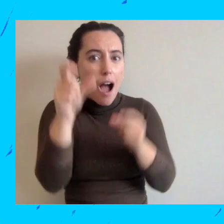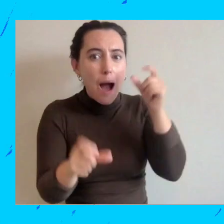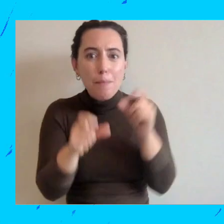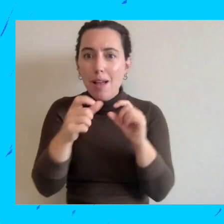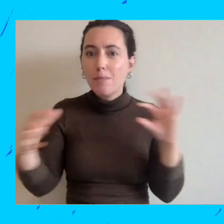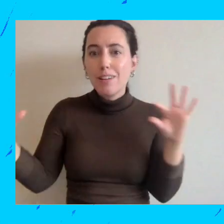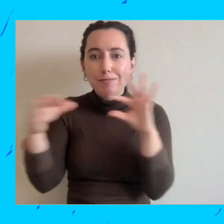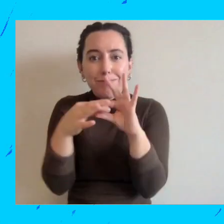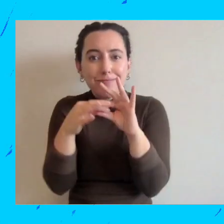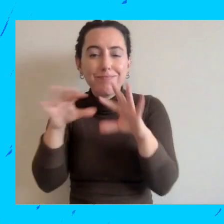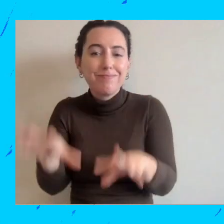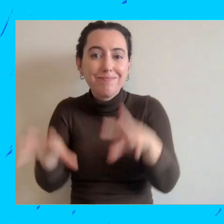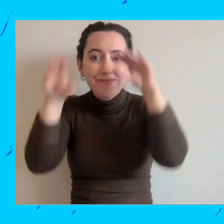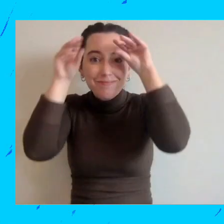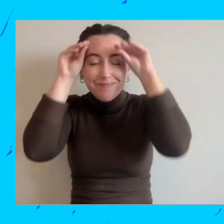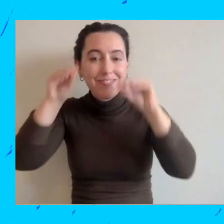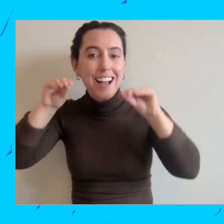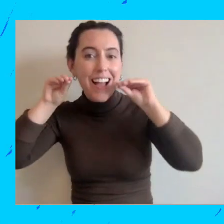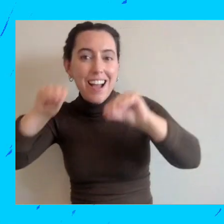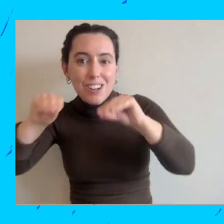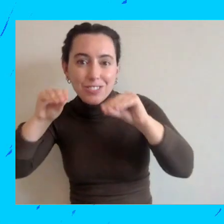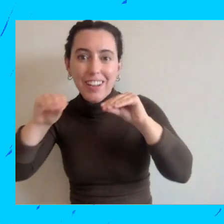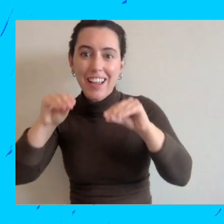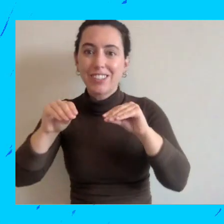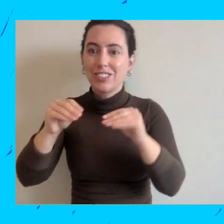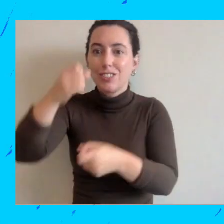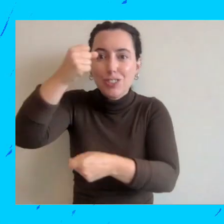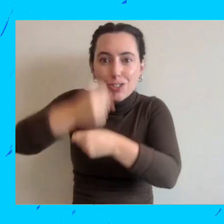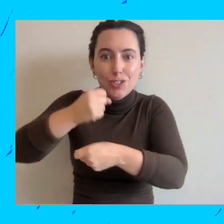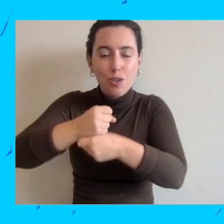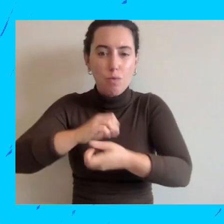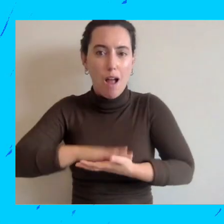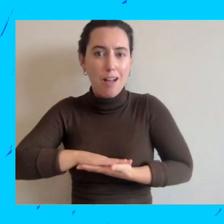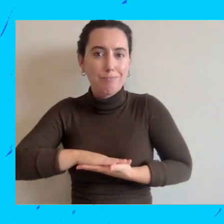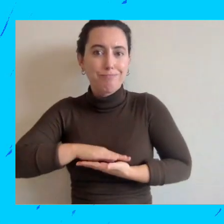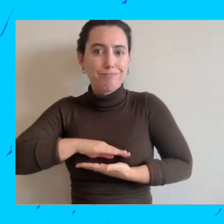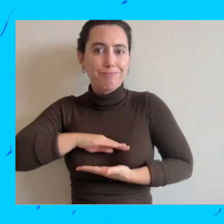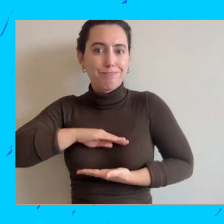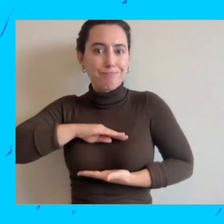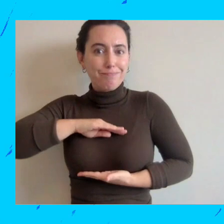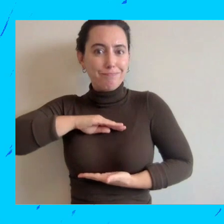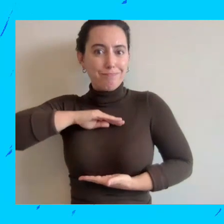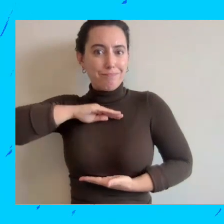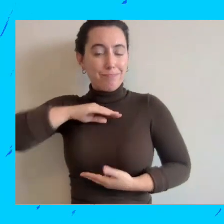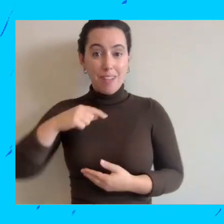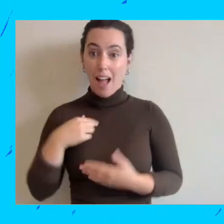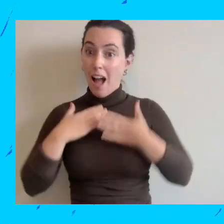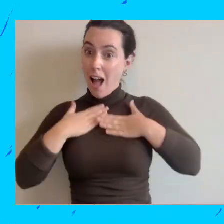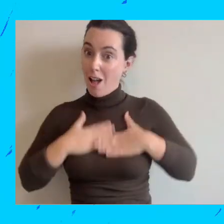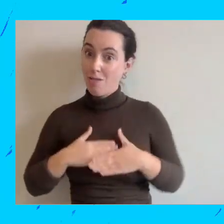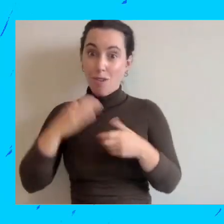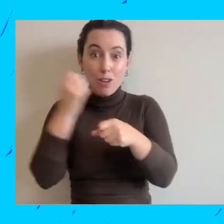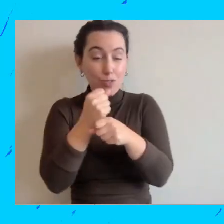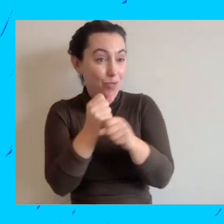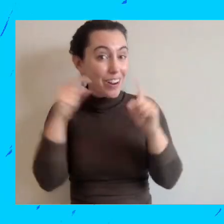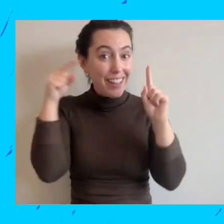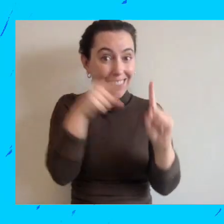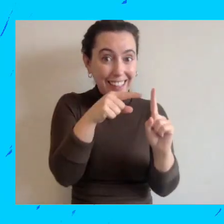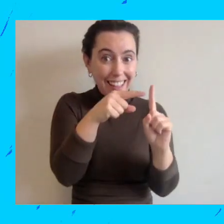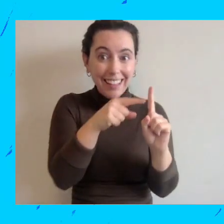gain experience and be able to achieve their personal goals and their career goals with the help of Yoma.